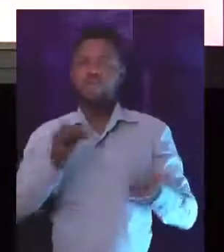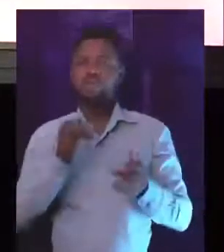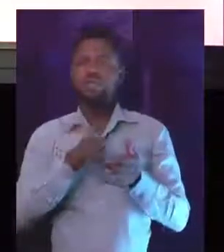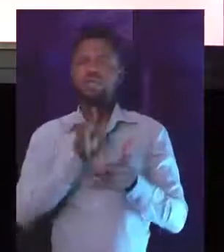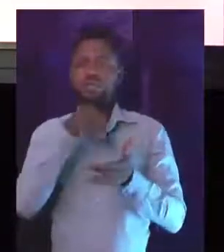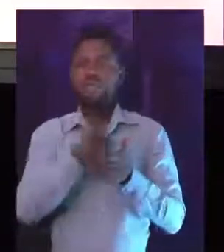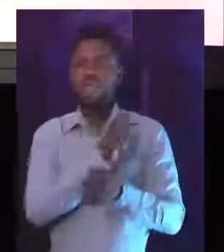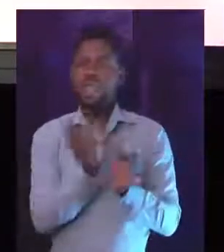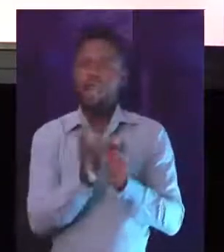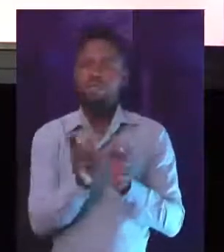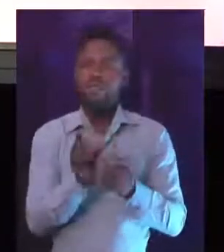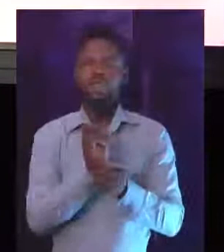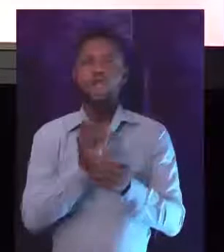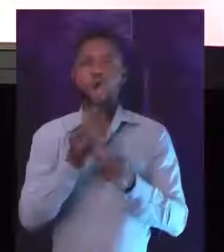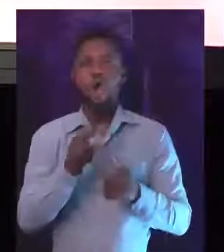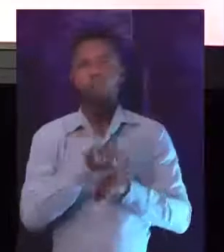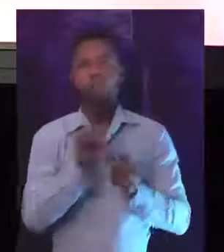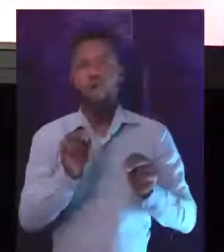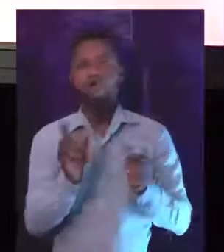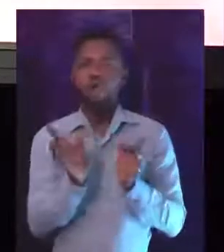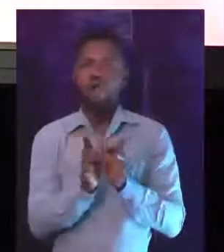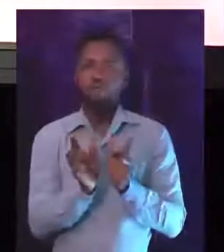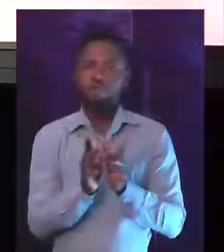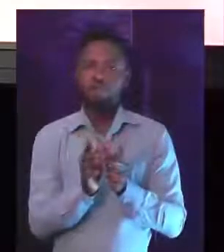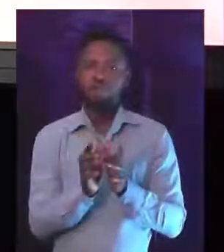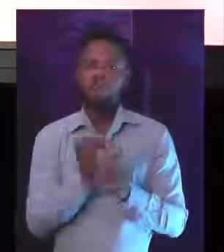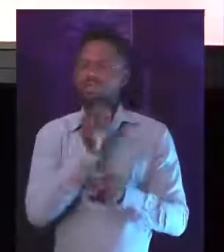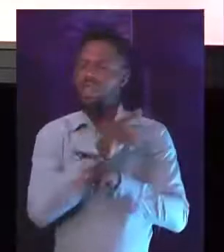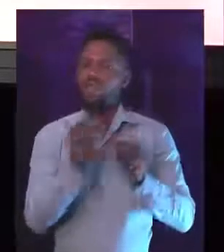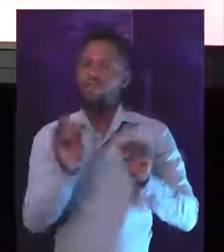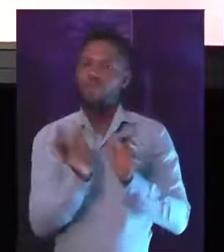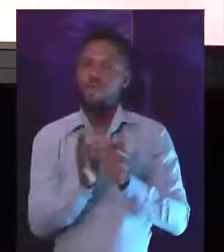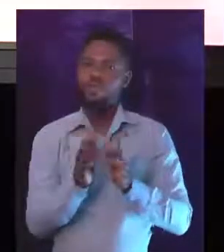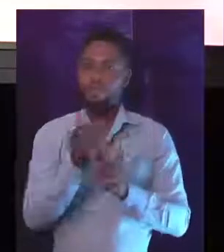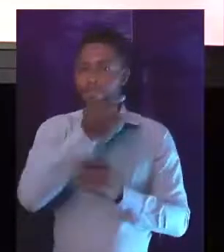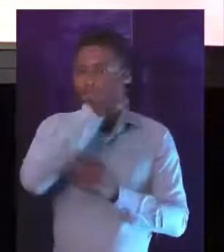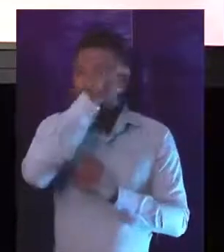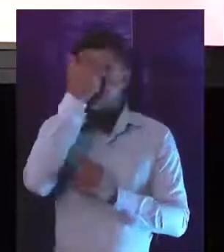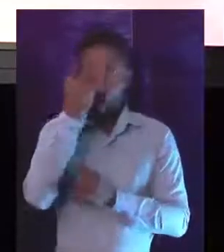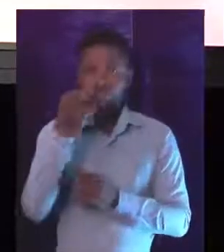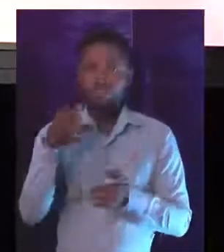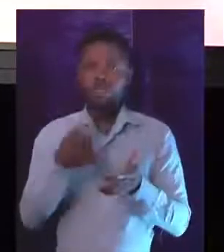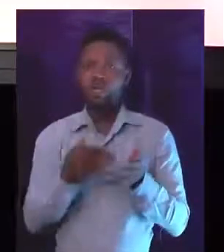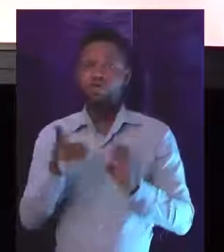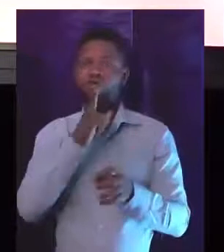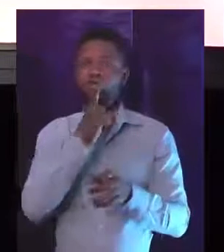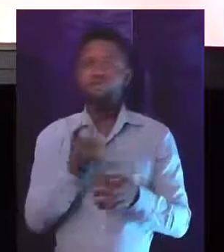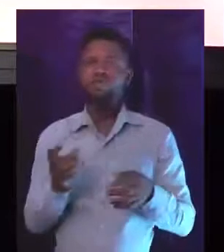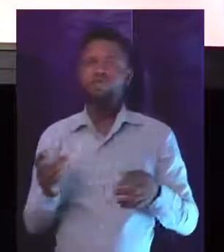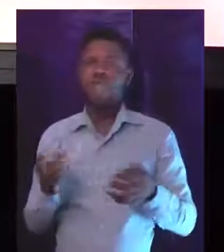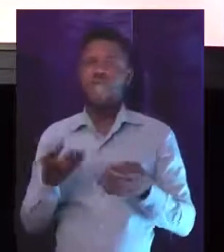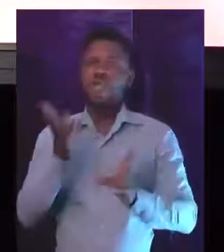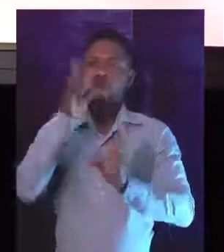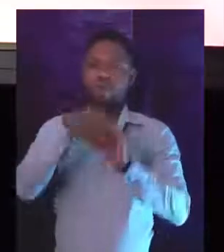force, is it a contact force or non-contact force? Is a non-contact force